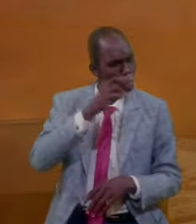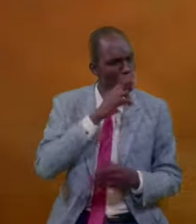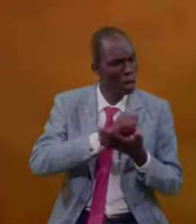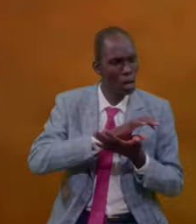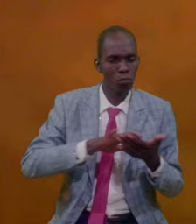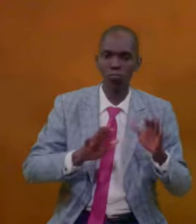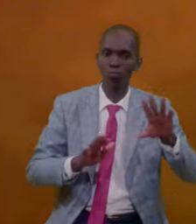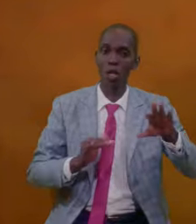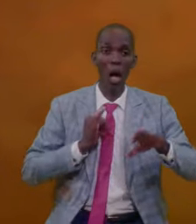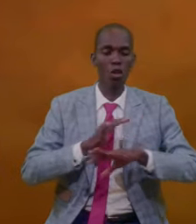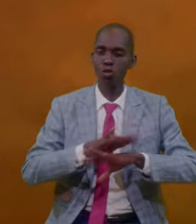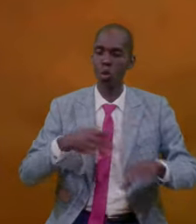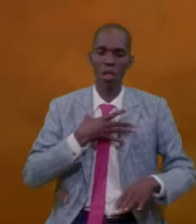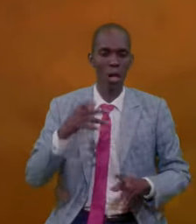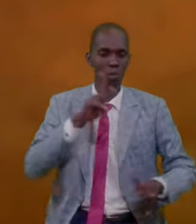like anybody cheating me.